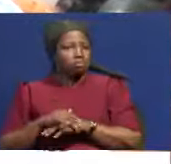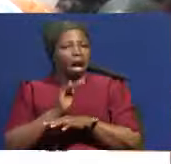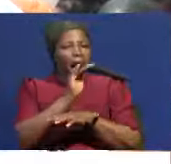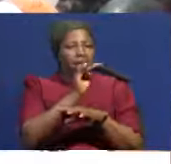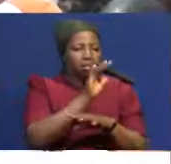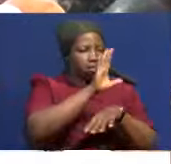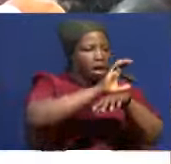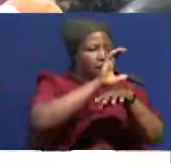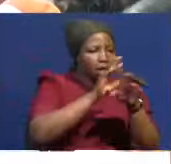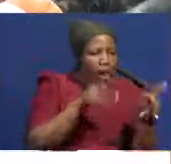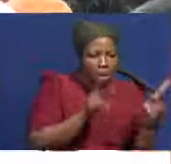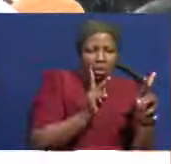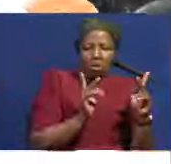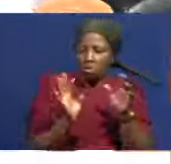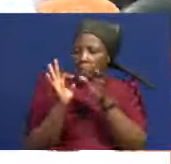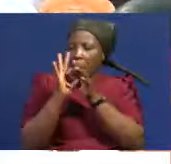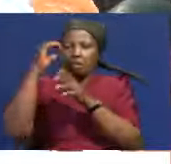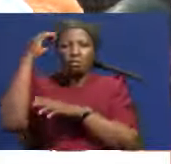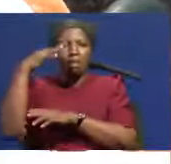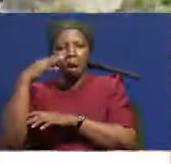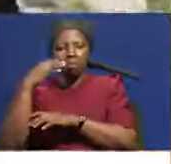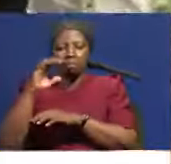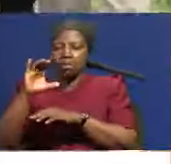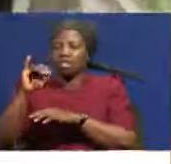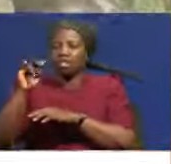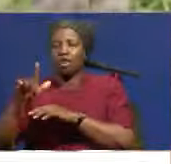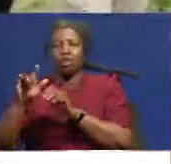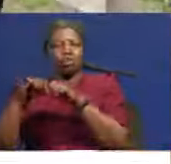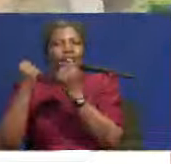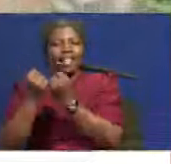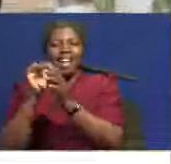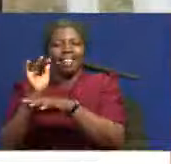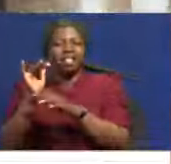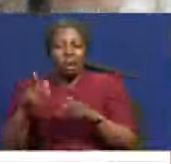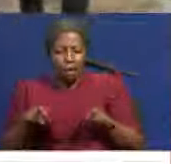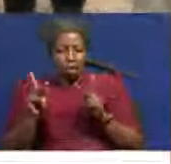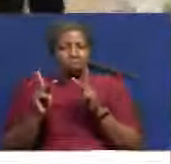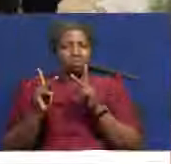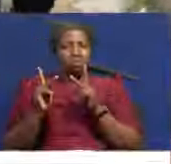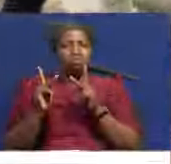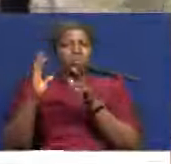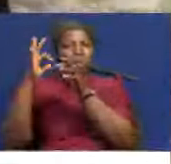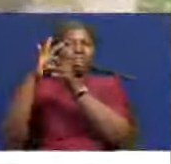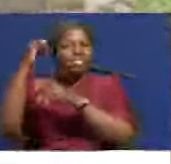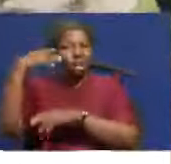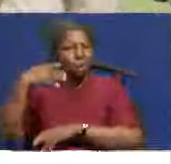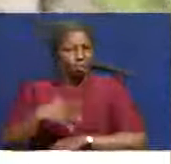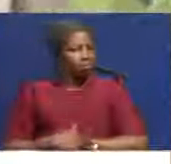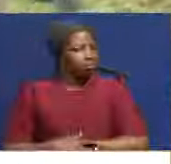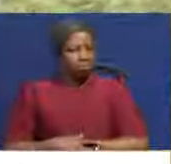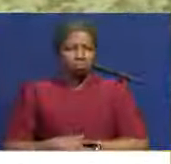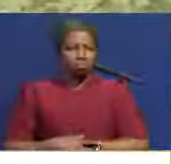stima, waombe civil society ili waombe stima. John Jacob Kuria, Prime Edition.